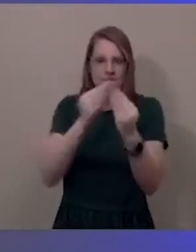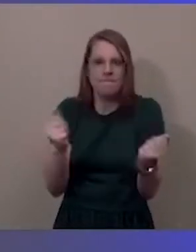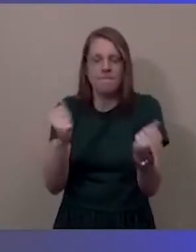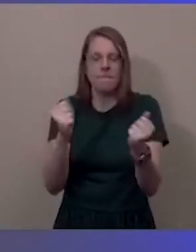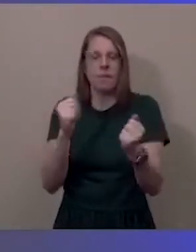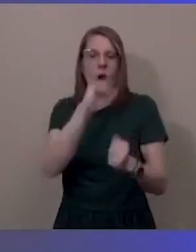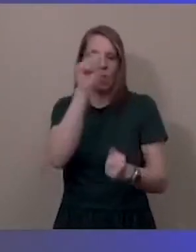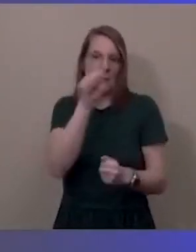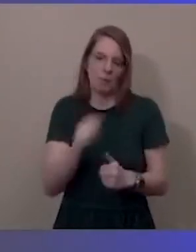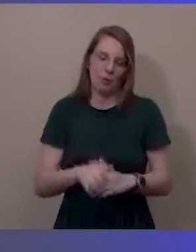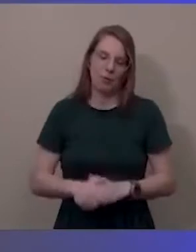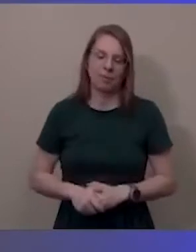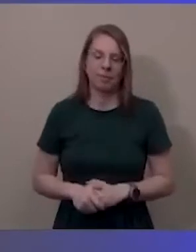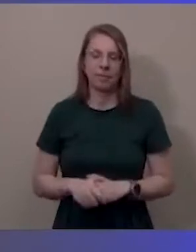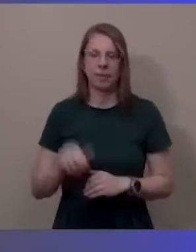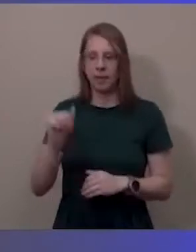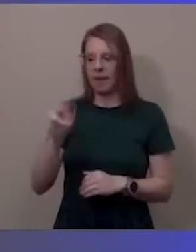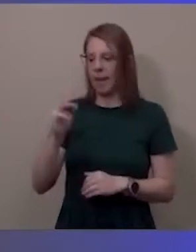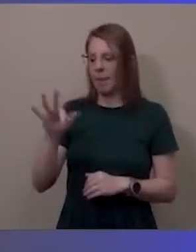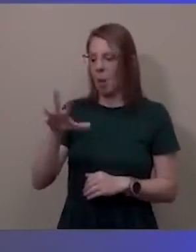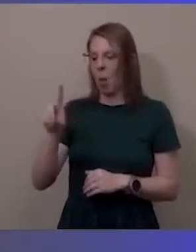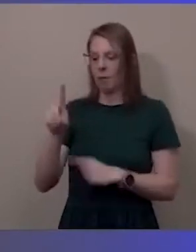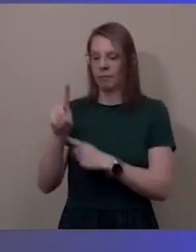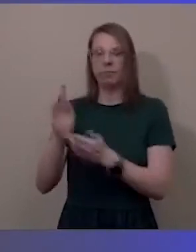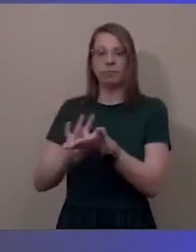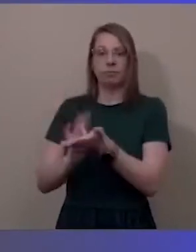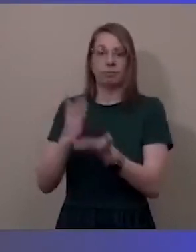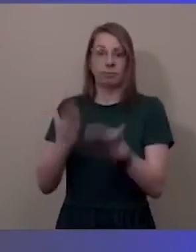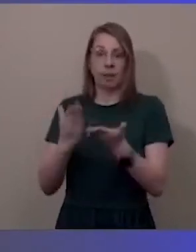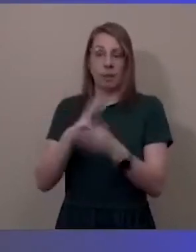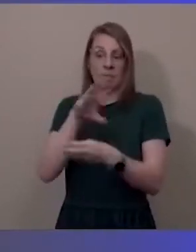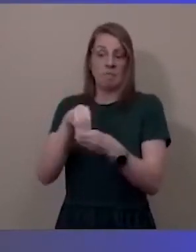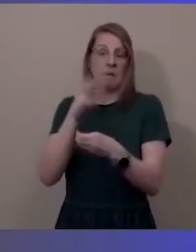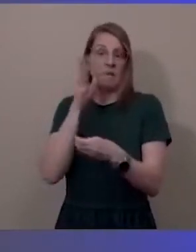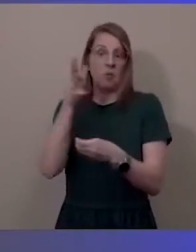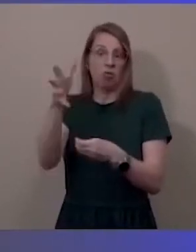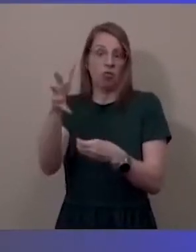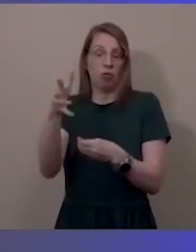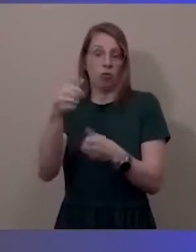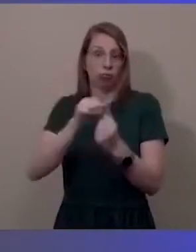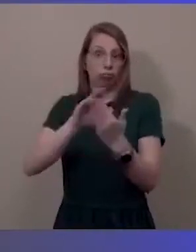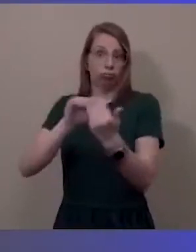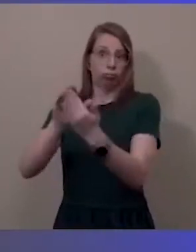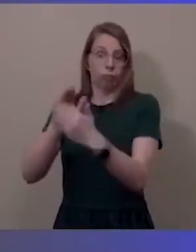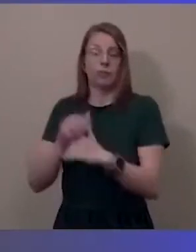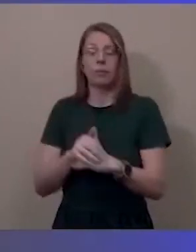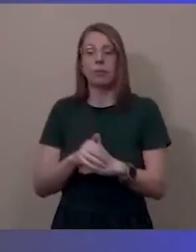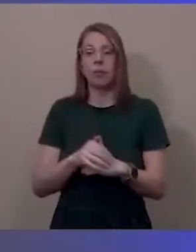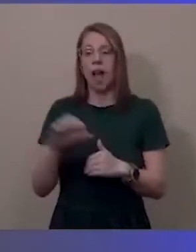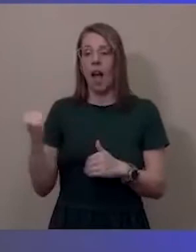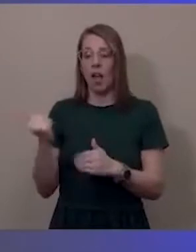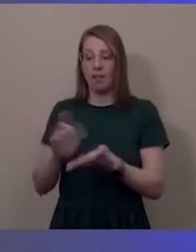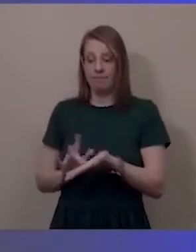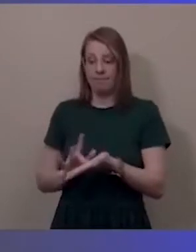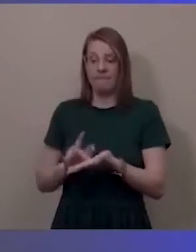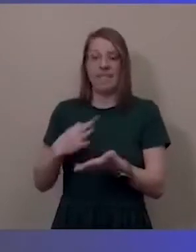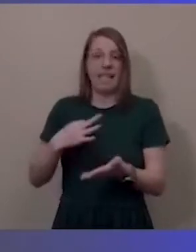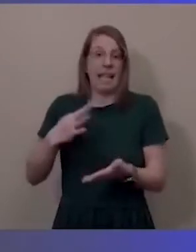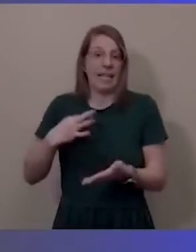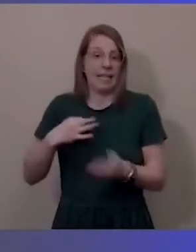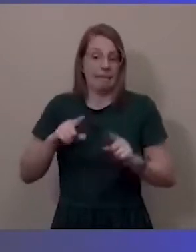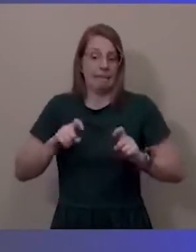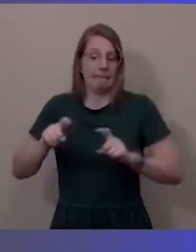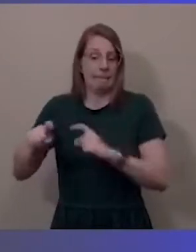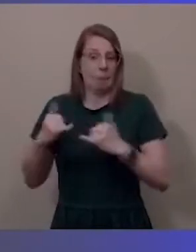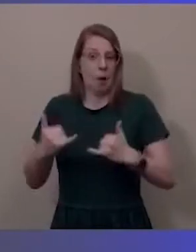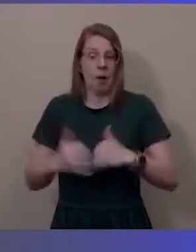so, amyloid drugs may be a part of our future. There's other drugs that are candidates that are being tested,